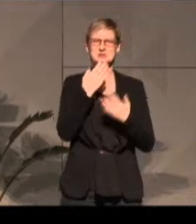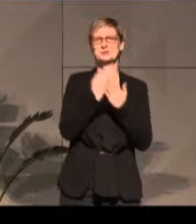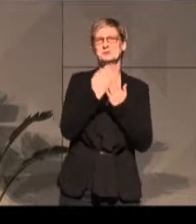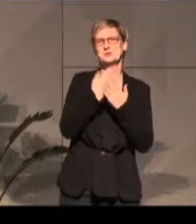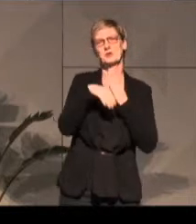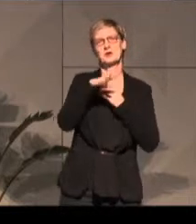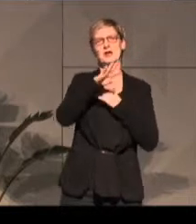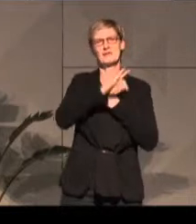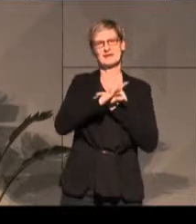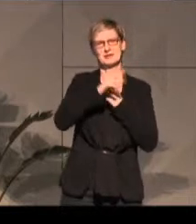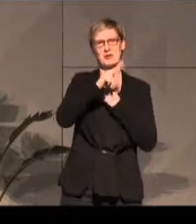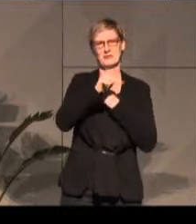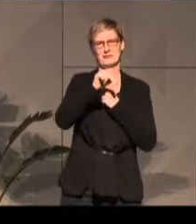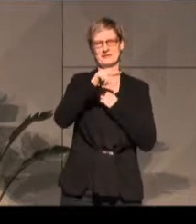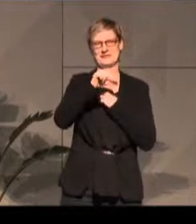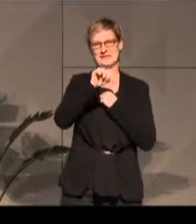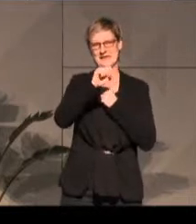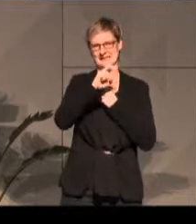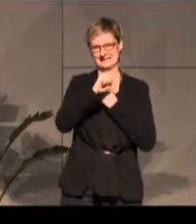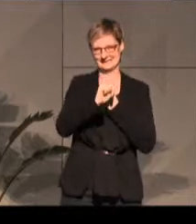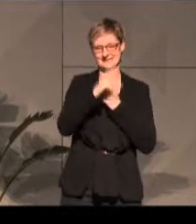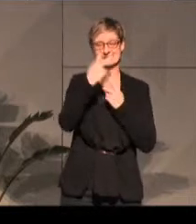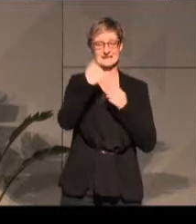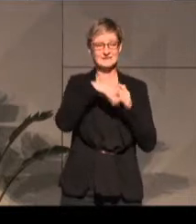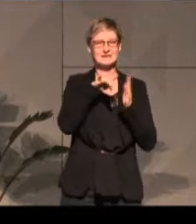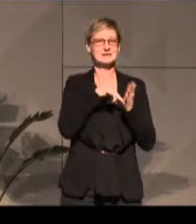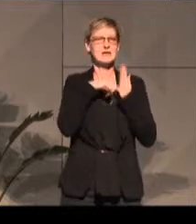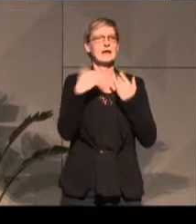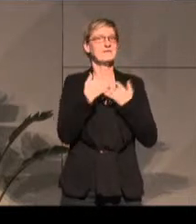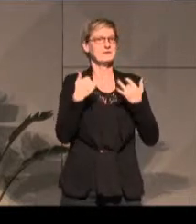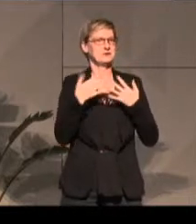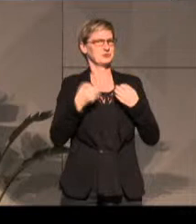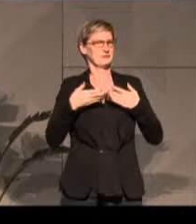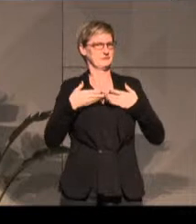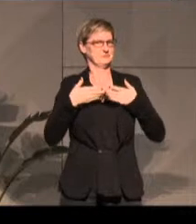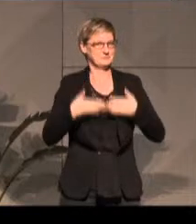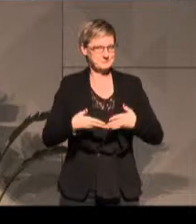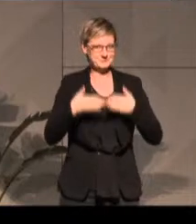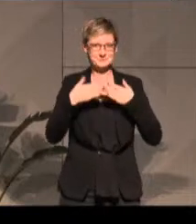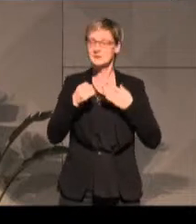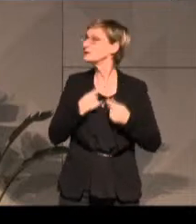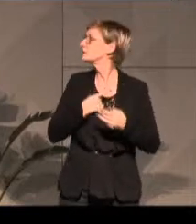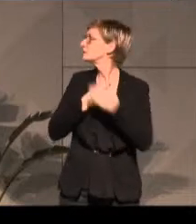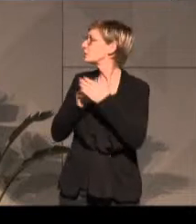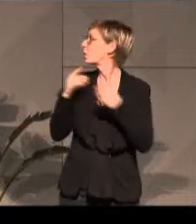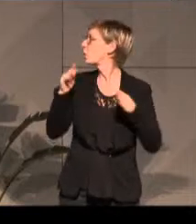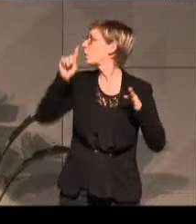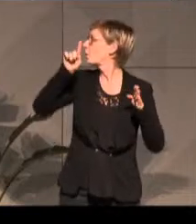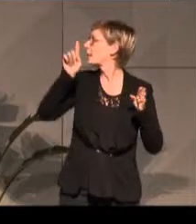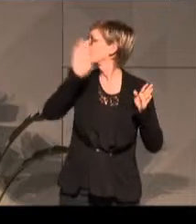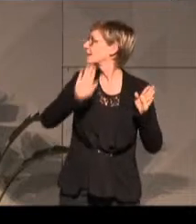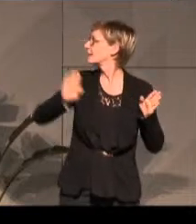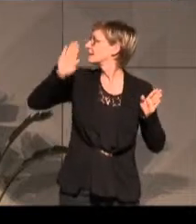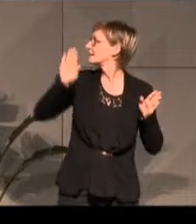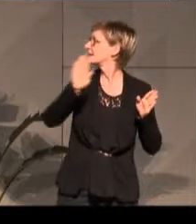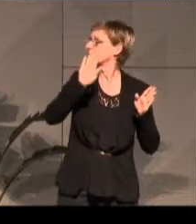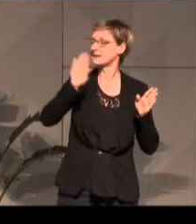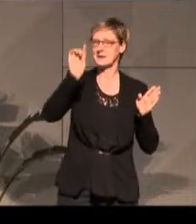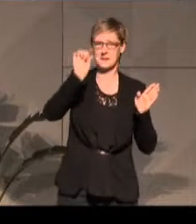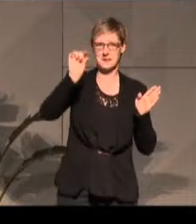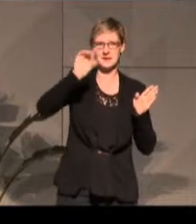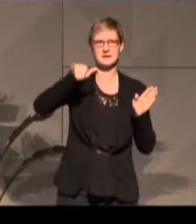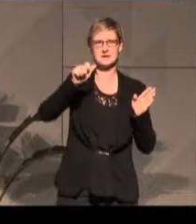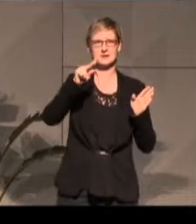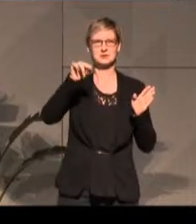us in the last century, so in the 19th century. He learned from a shipwreck which